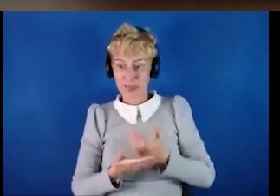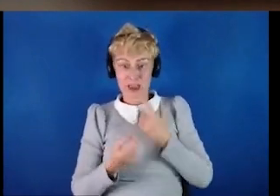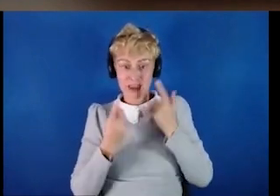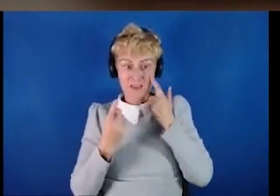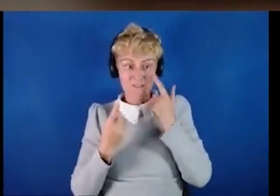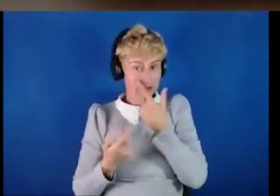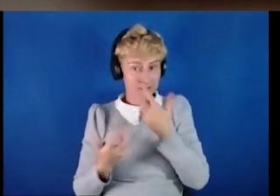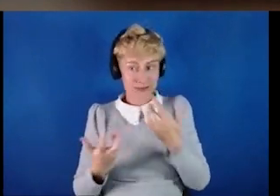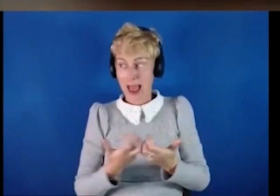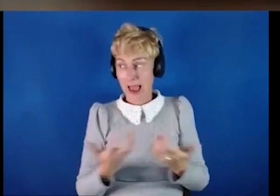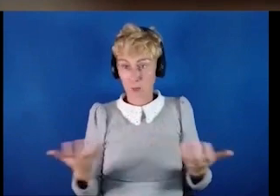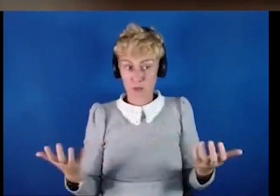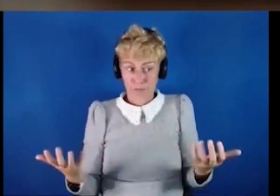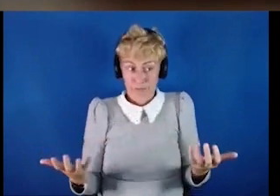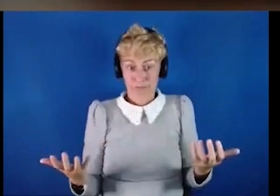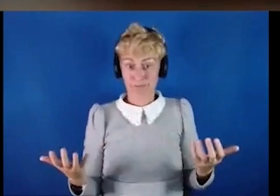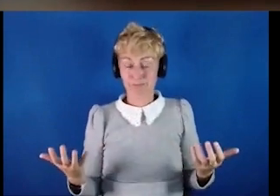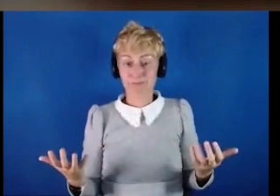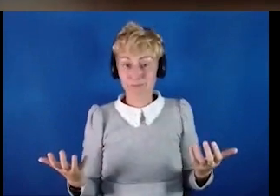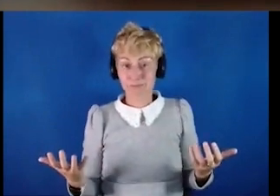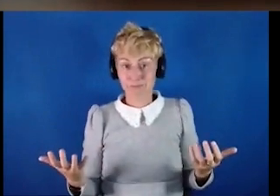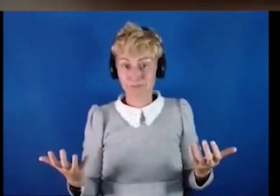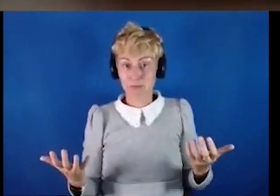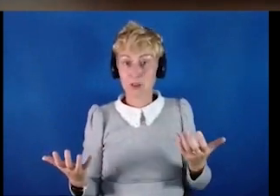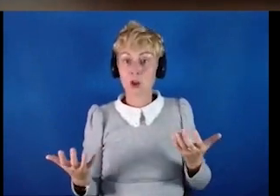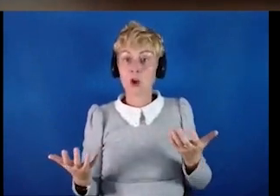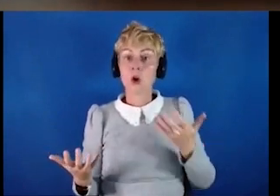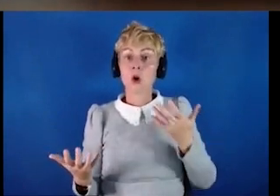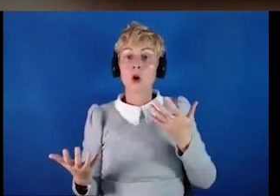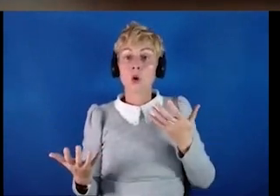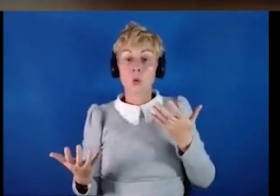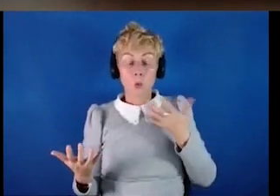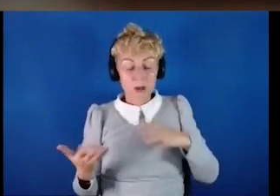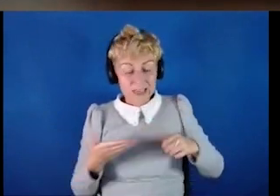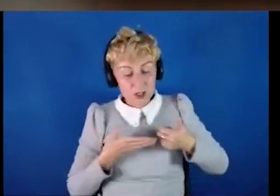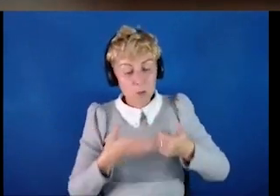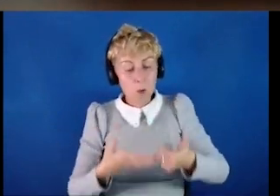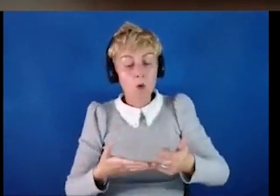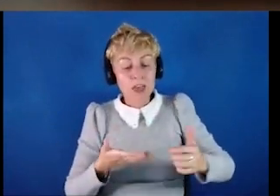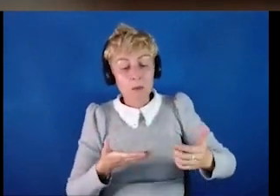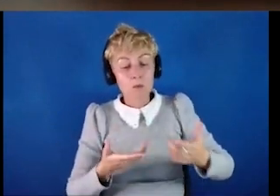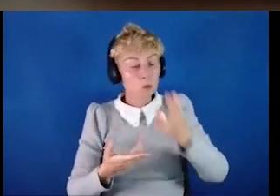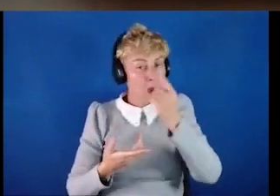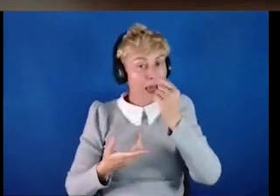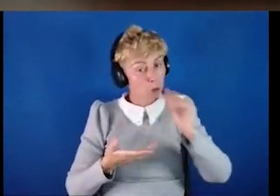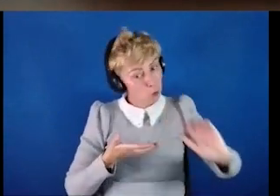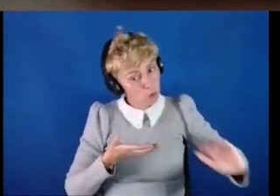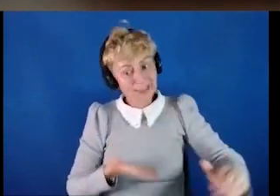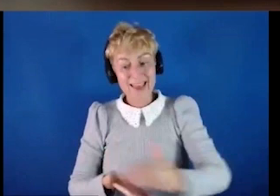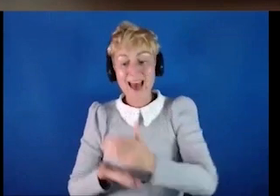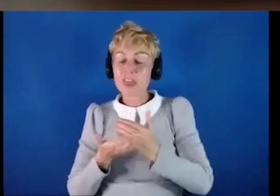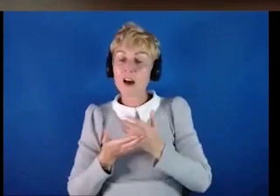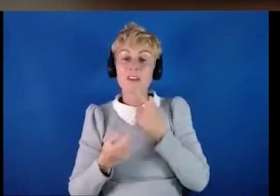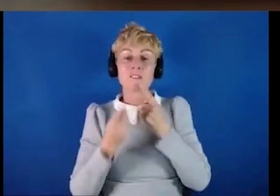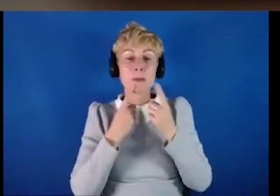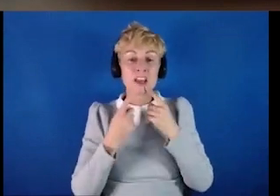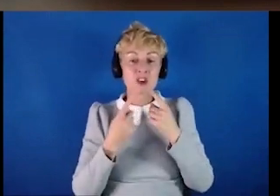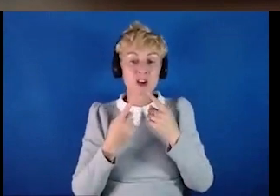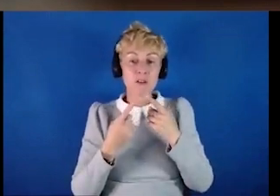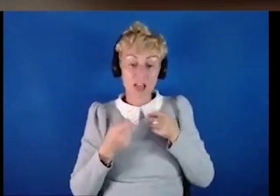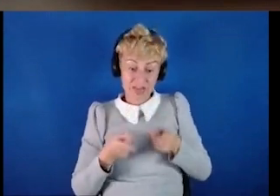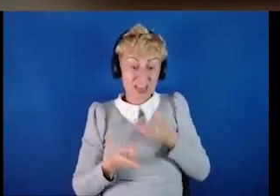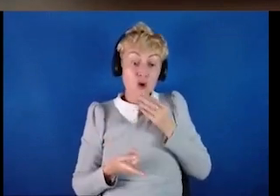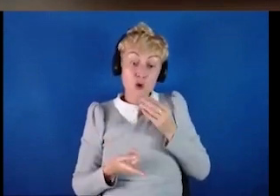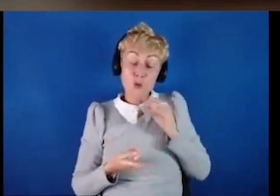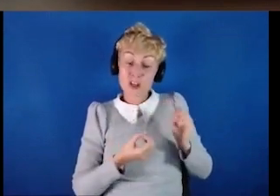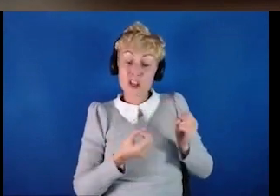the information to make sure that the people who use the services that have been developed, that